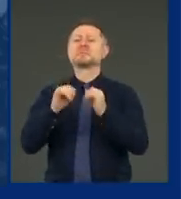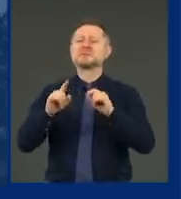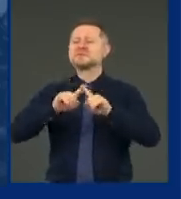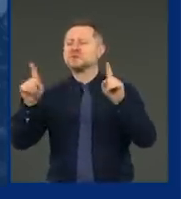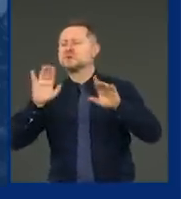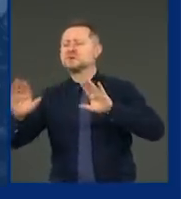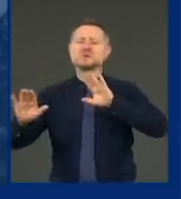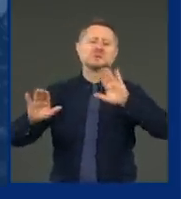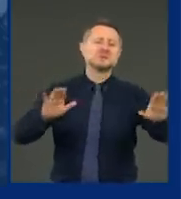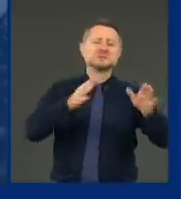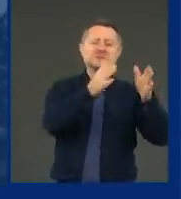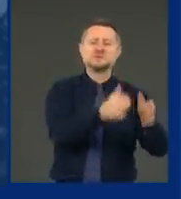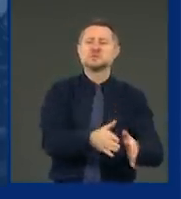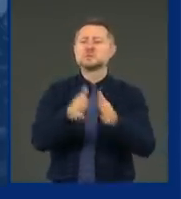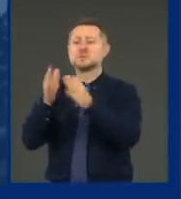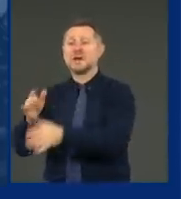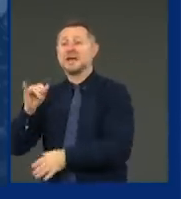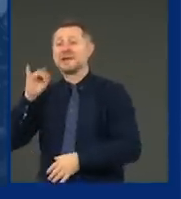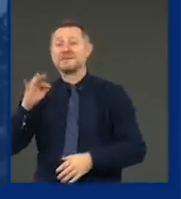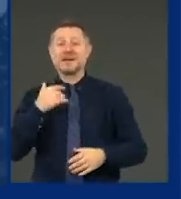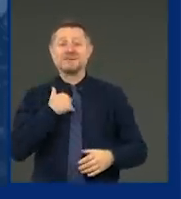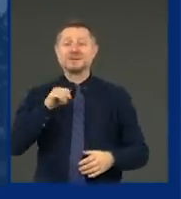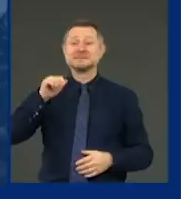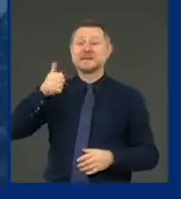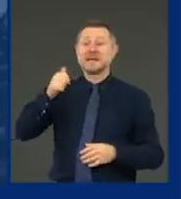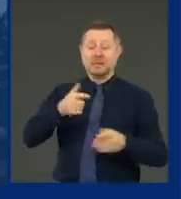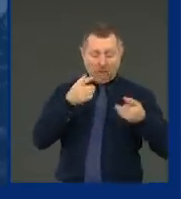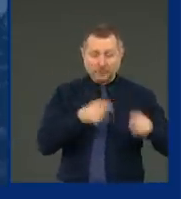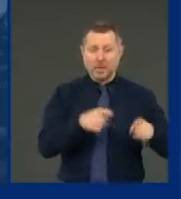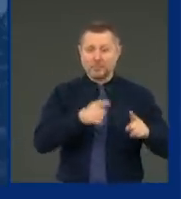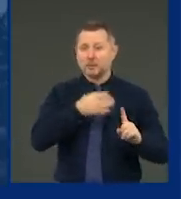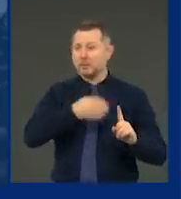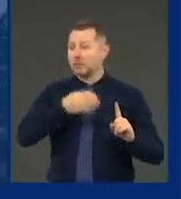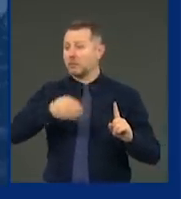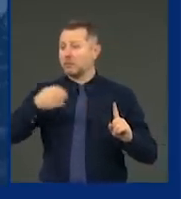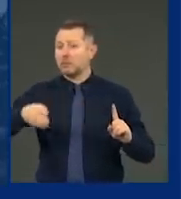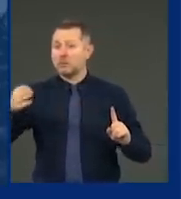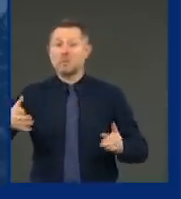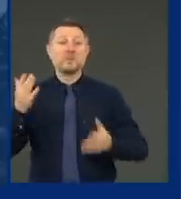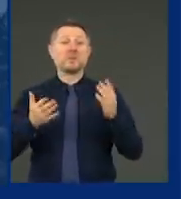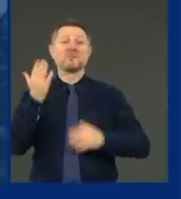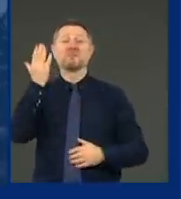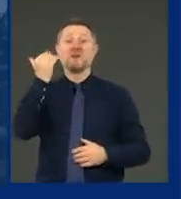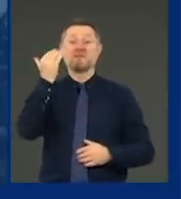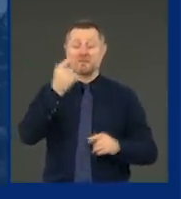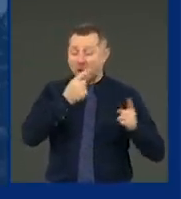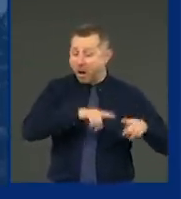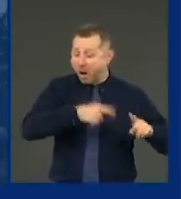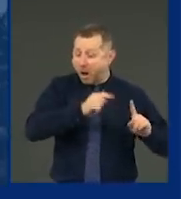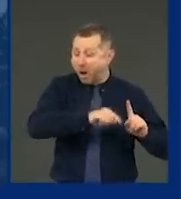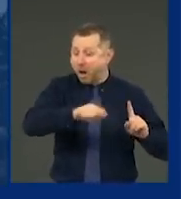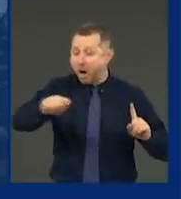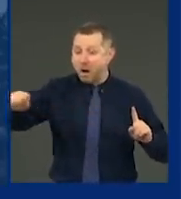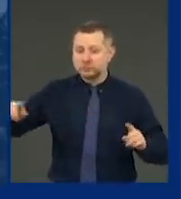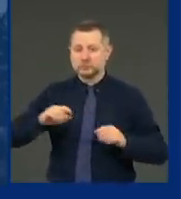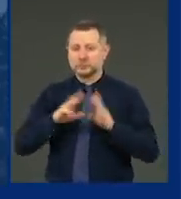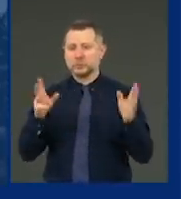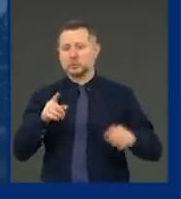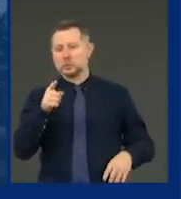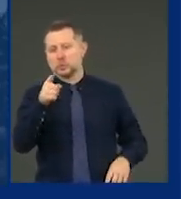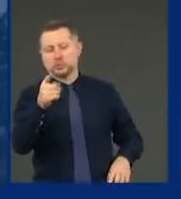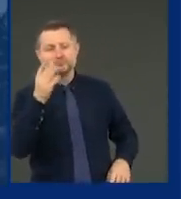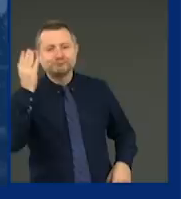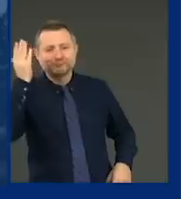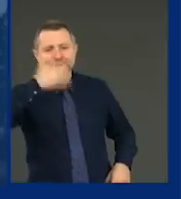when you have 10 episodes, 15 episodes, you are blind or in